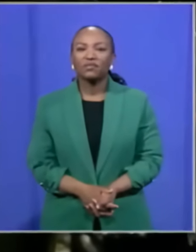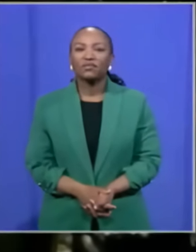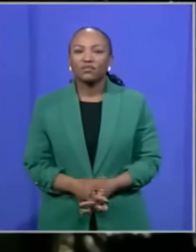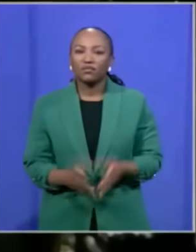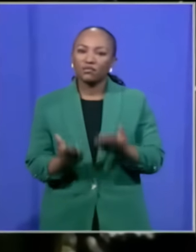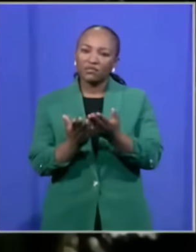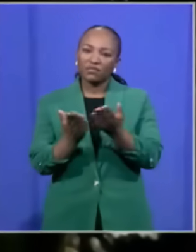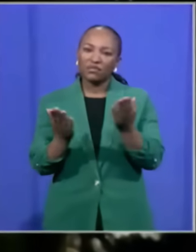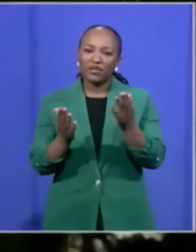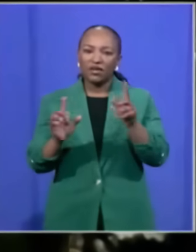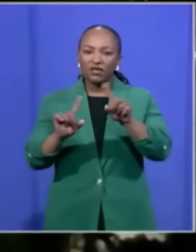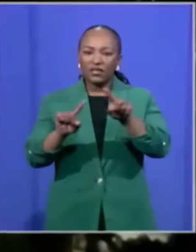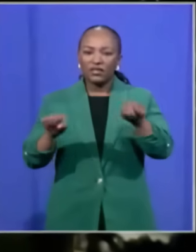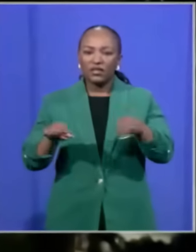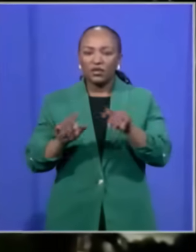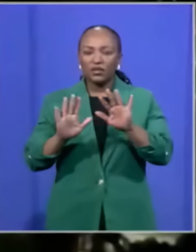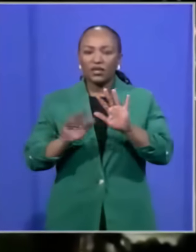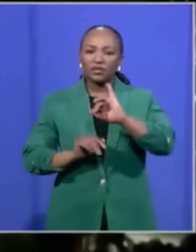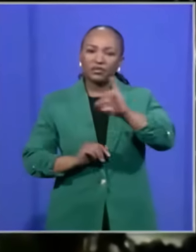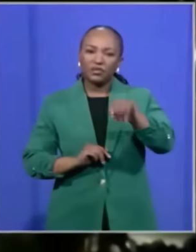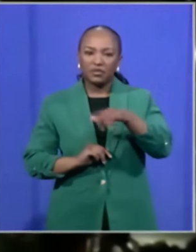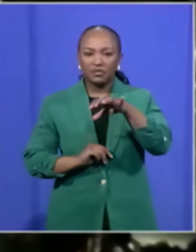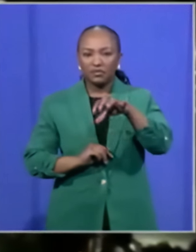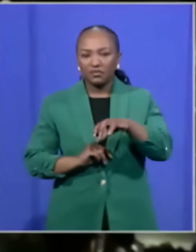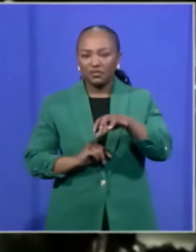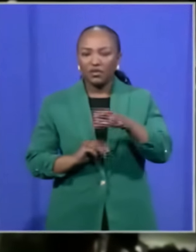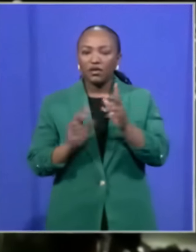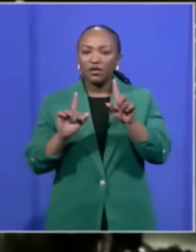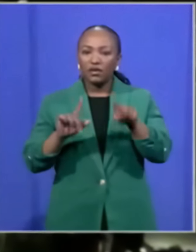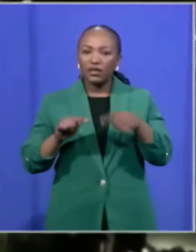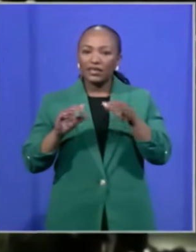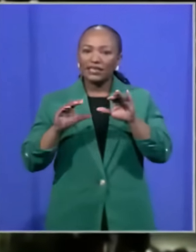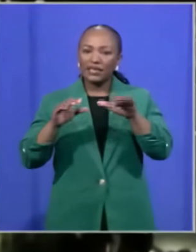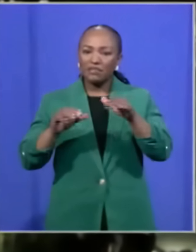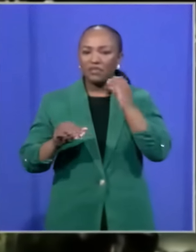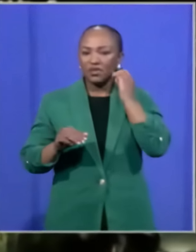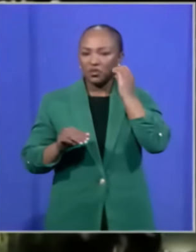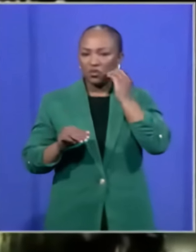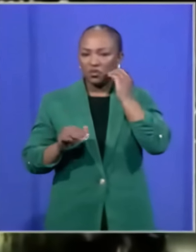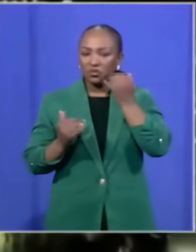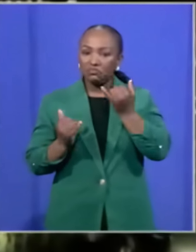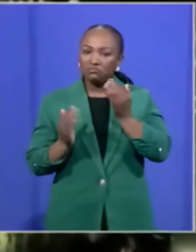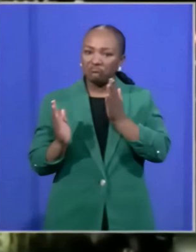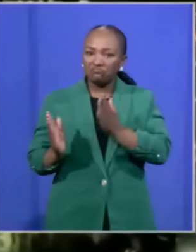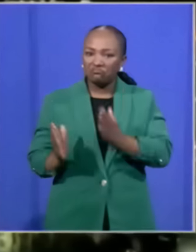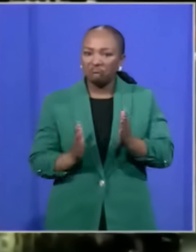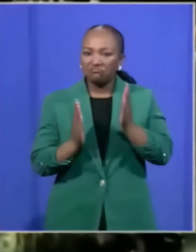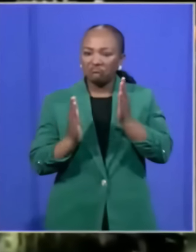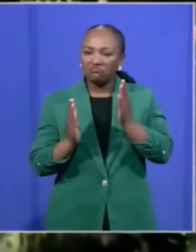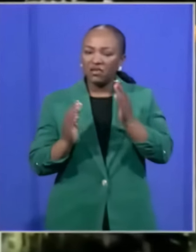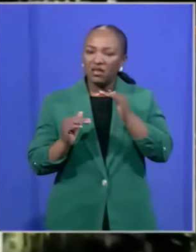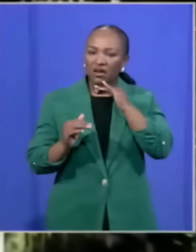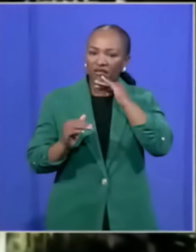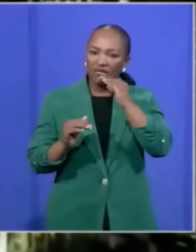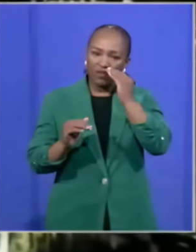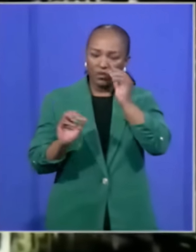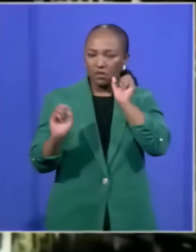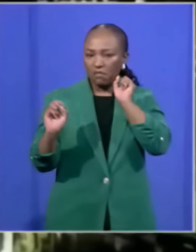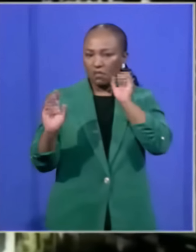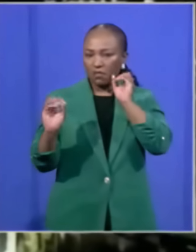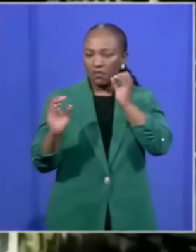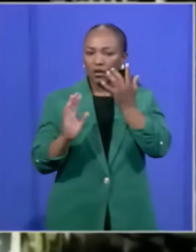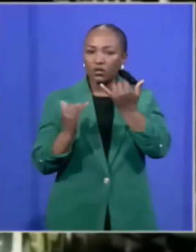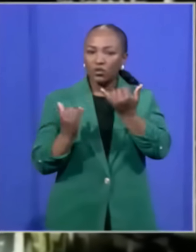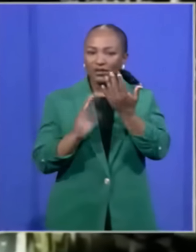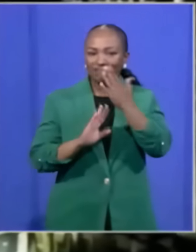Ka otloloha re le Studio 10 Auckland Park Johannesburg moifona wa ditaba tsa Sesotho o boetse o ntse o tlala seatla le phirimaneng ena empa re di